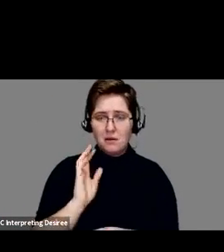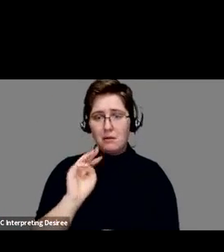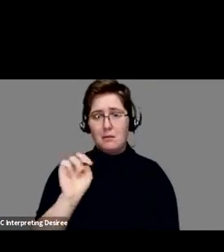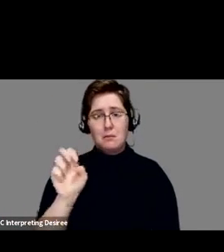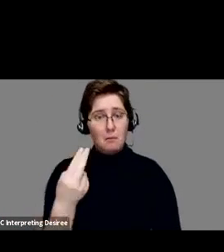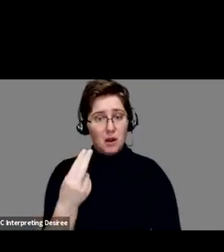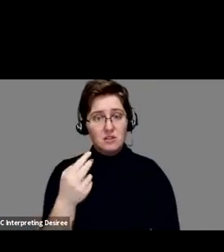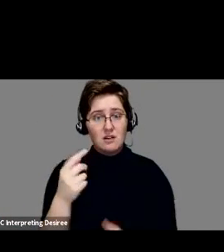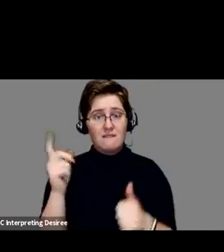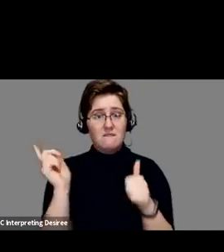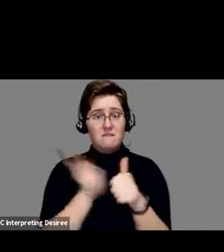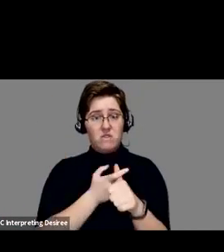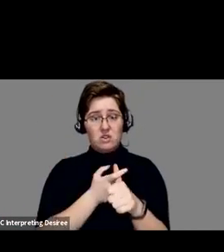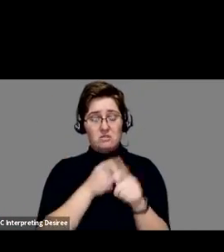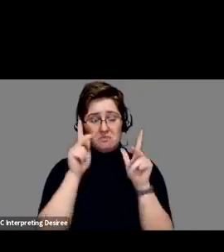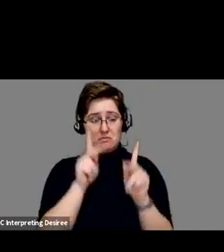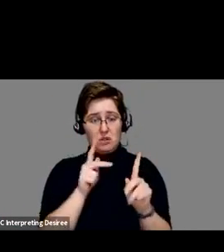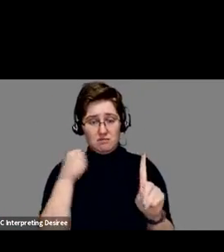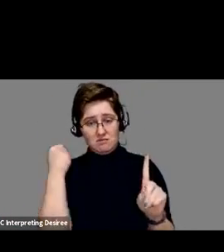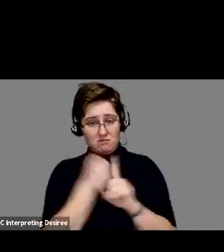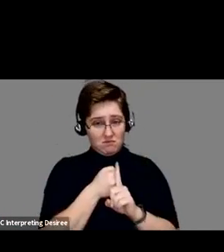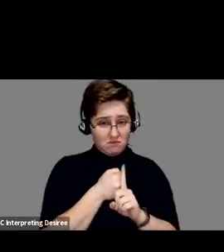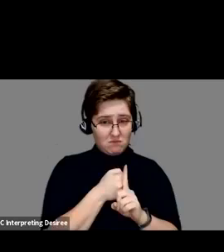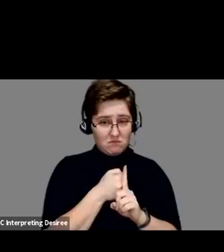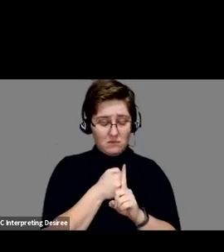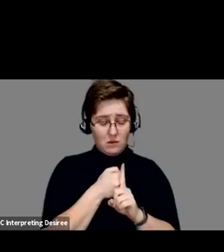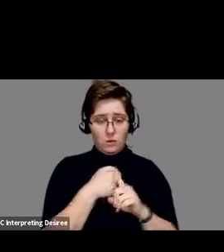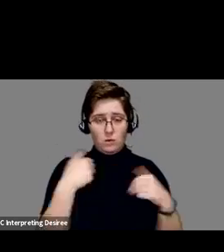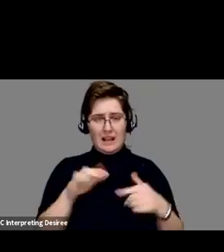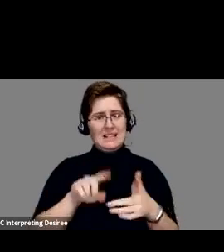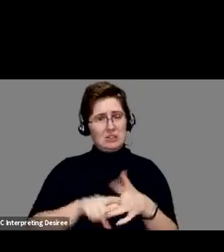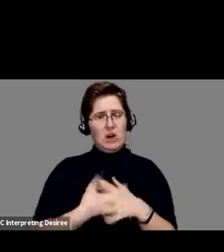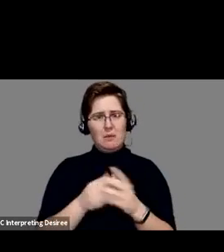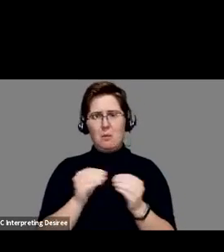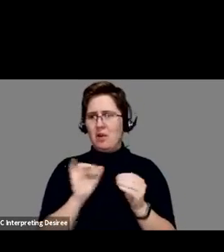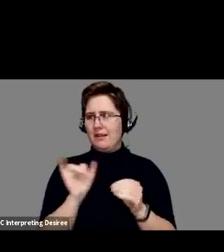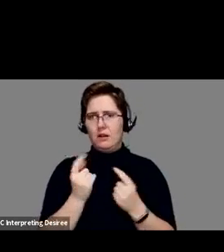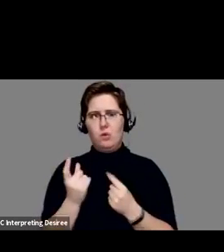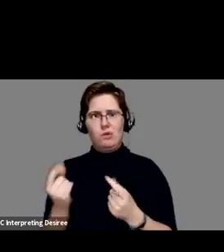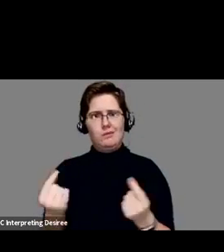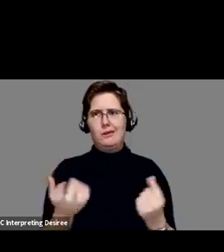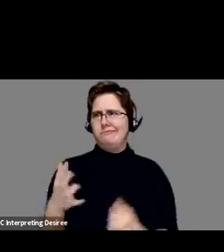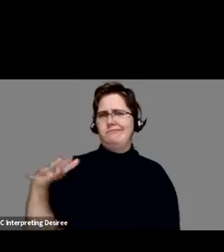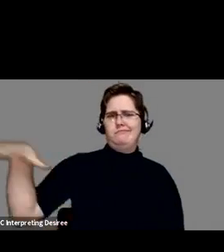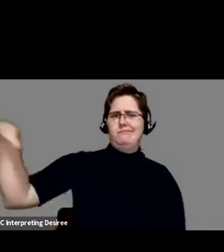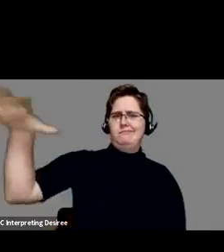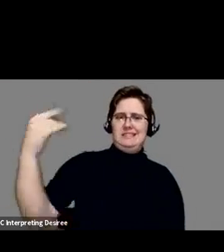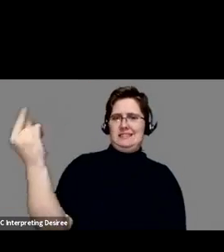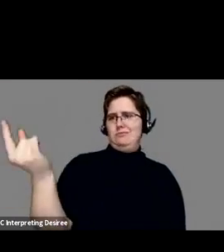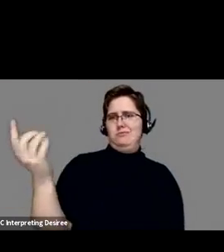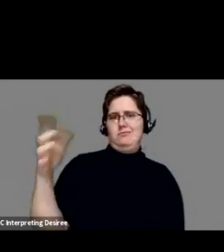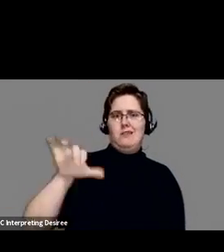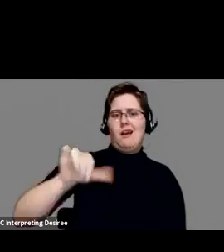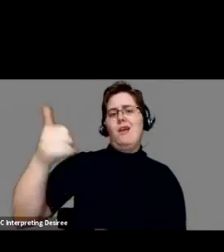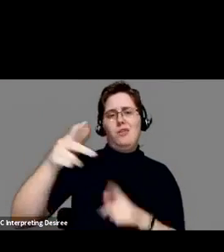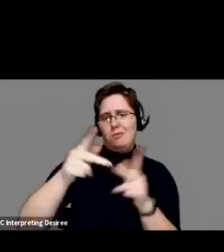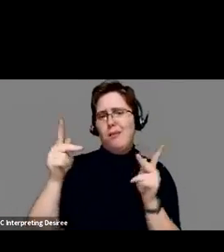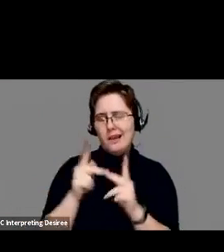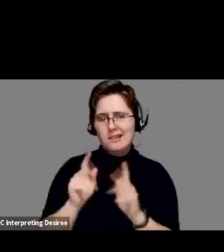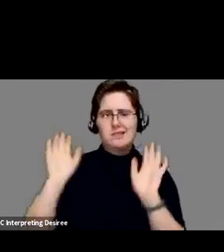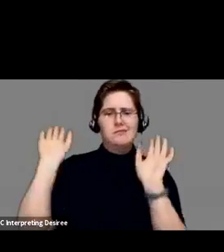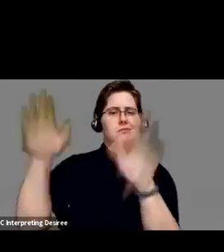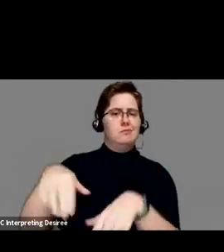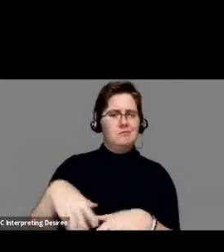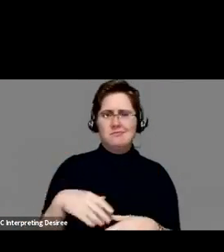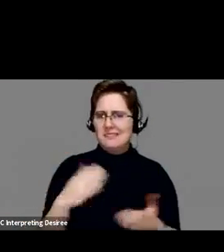our first COVID case. So COVID really started out as a rumor, this disease that was out there. It was in other areas of the world.